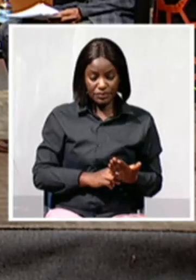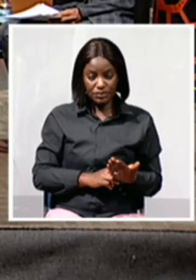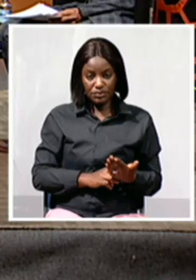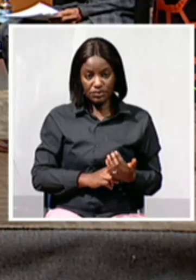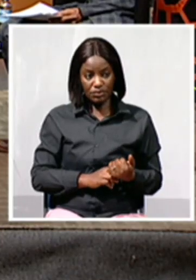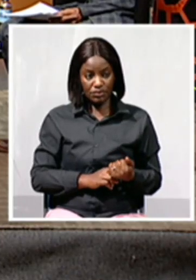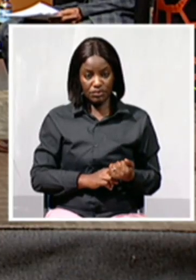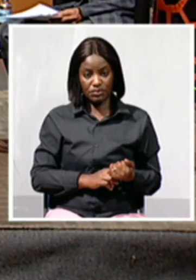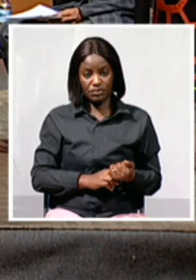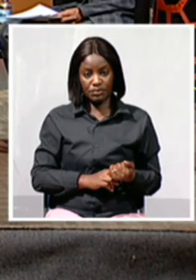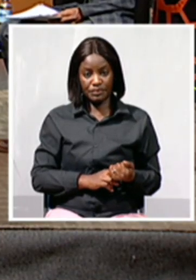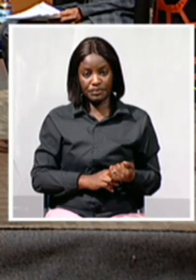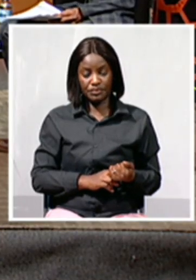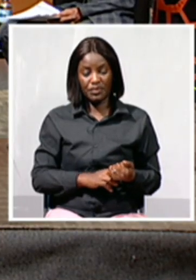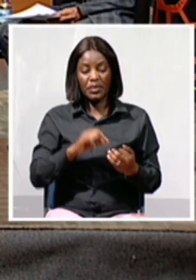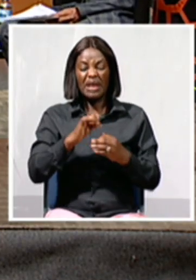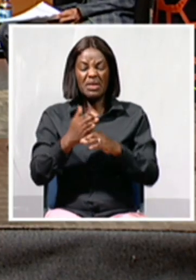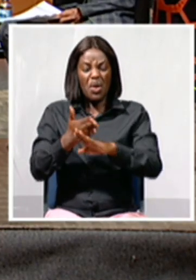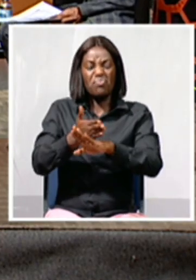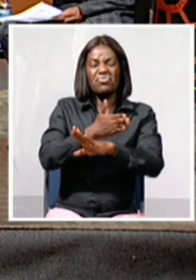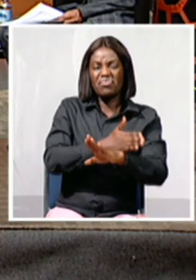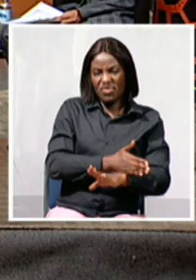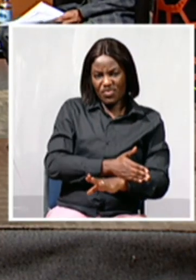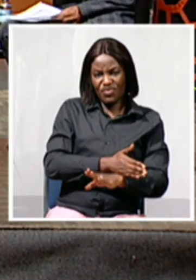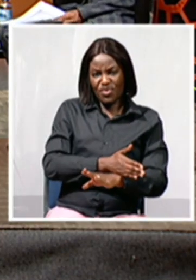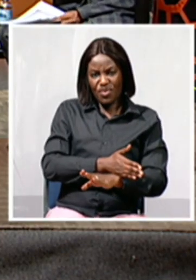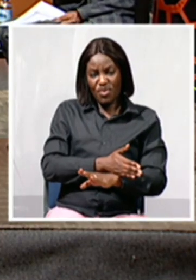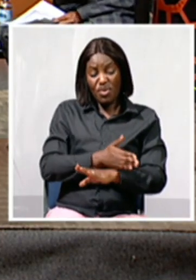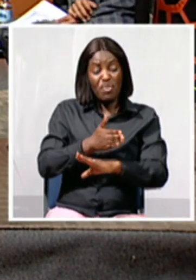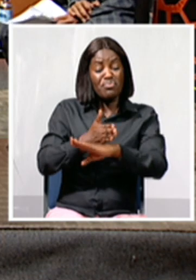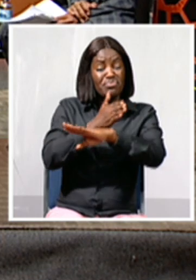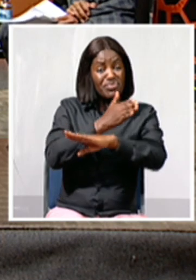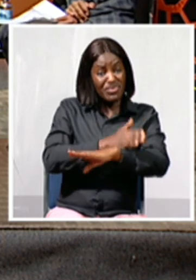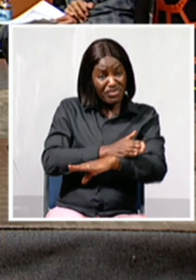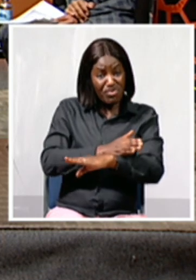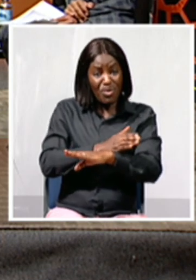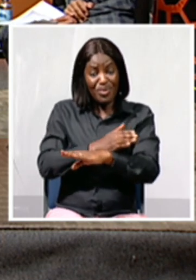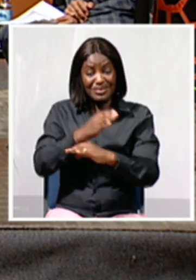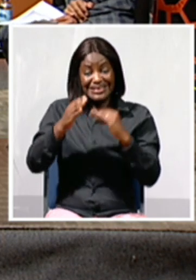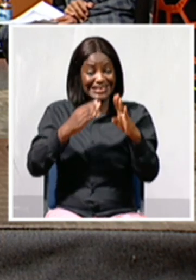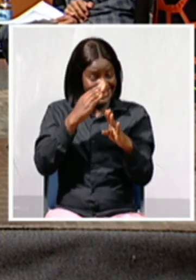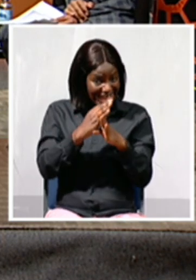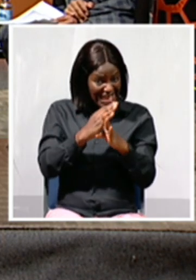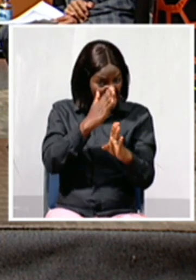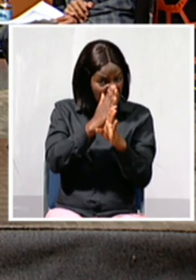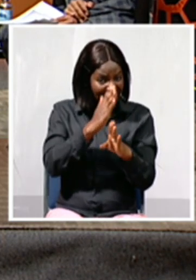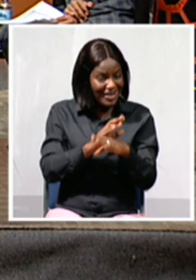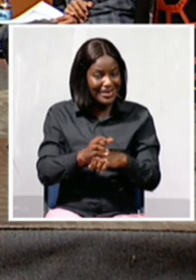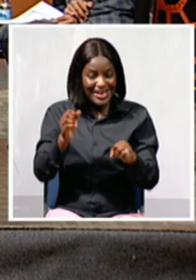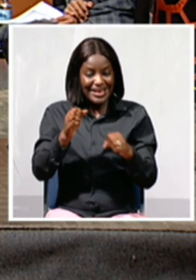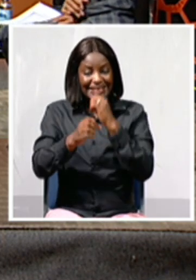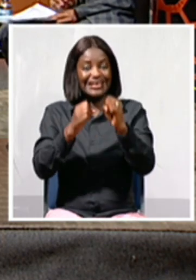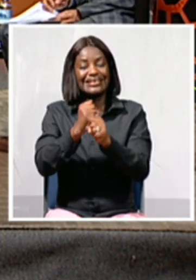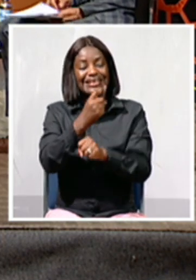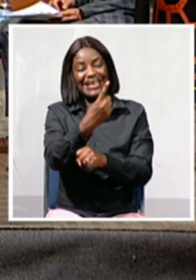18 subsequent to registration prior to polling day, you may only register when you're already 18. When there's registration and when it's 18, yes. Thank